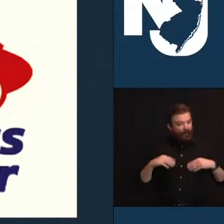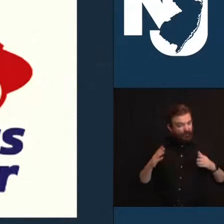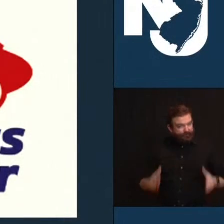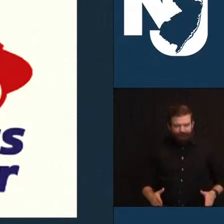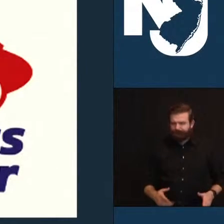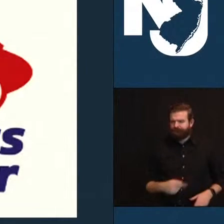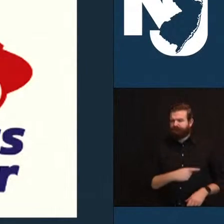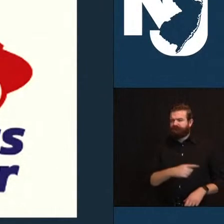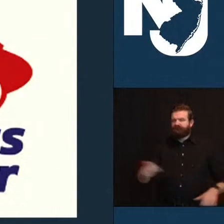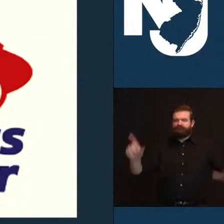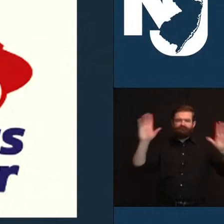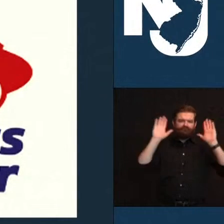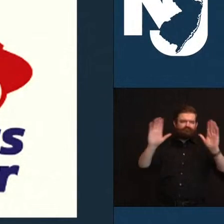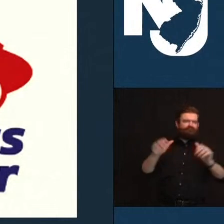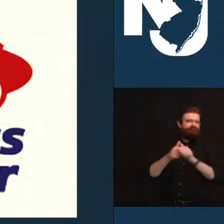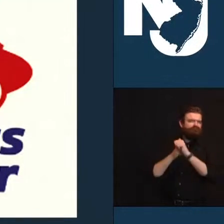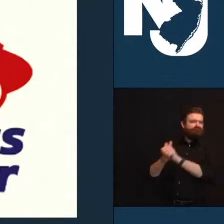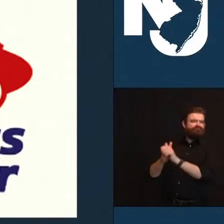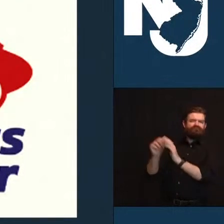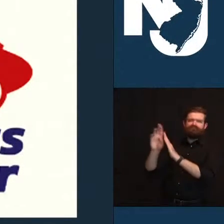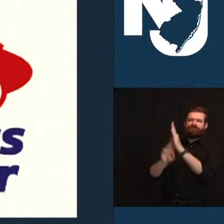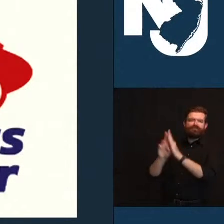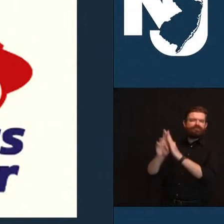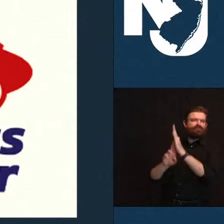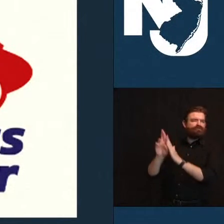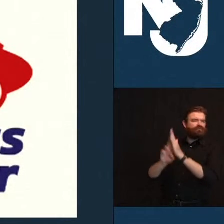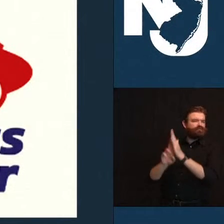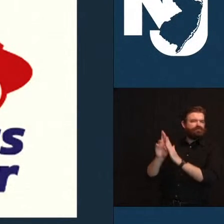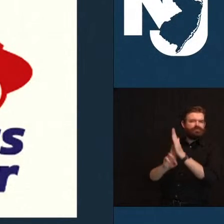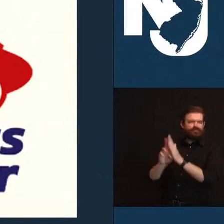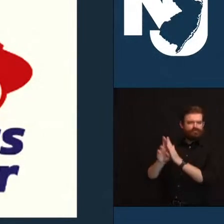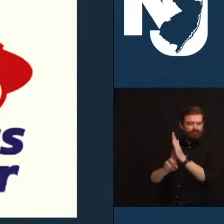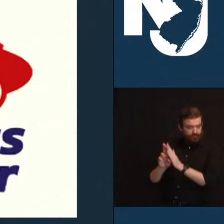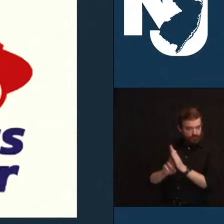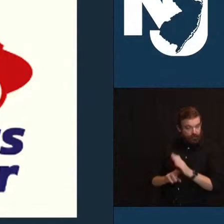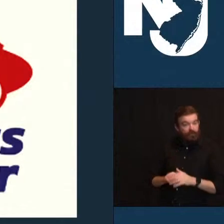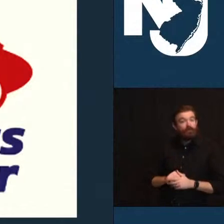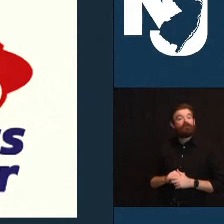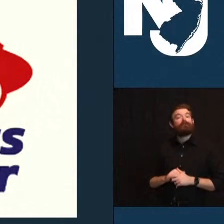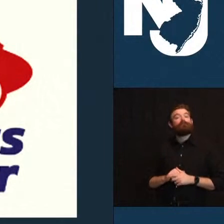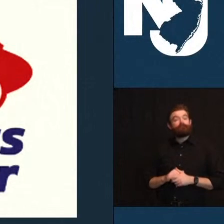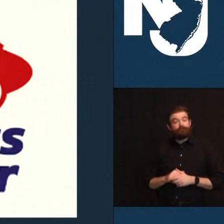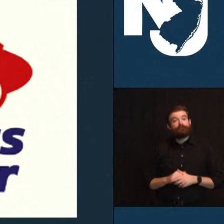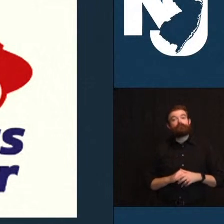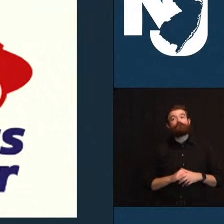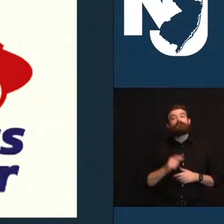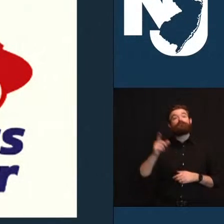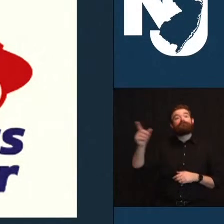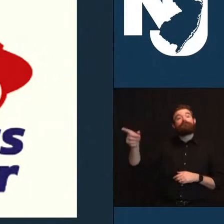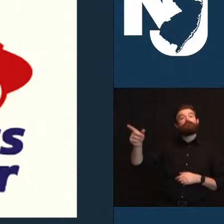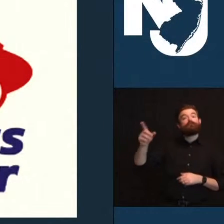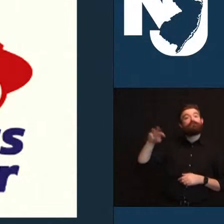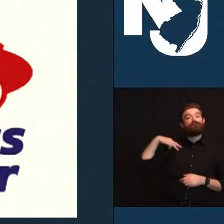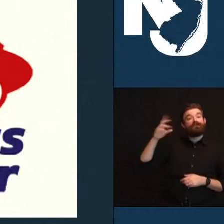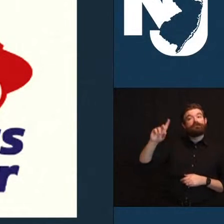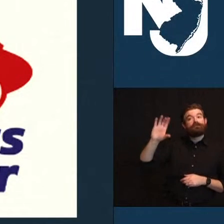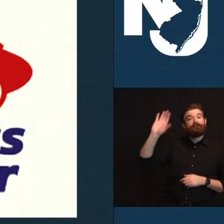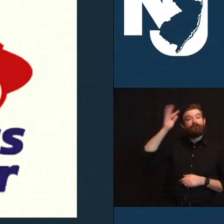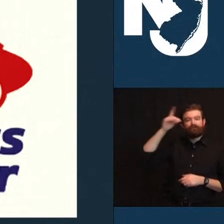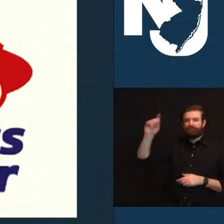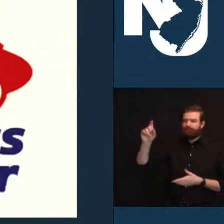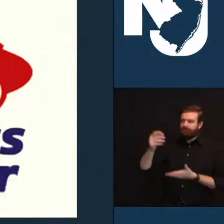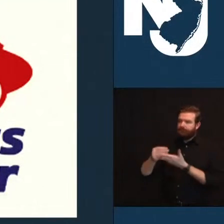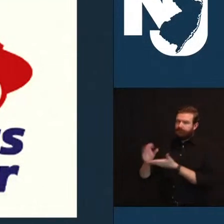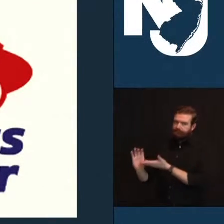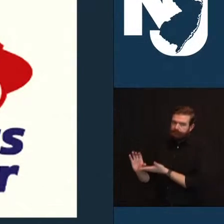only deserve our support, but support from Washington as well. Please, God, if you're listening from Washington, can we please get